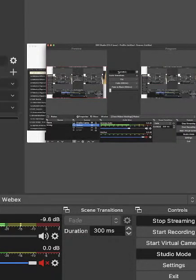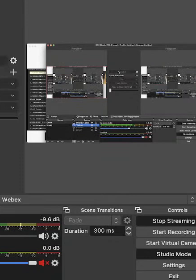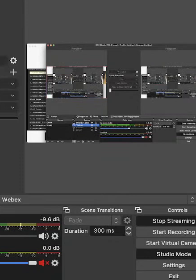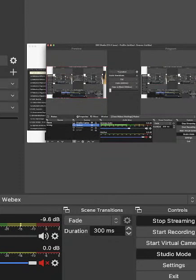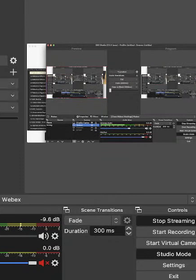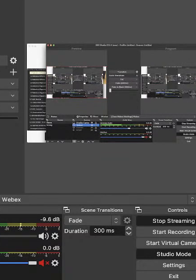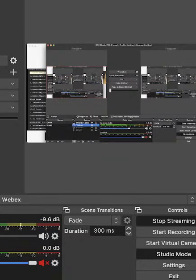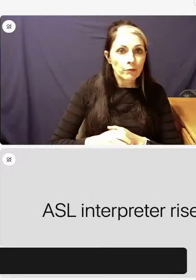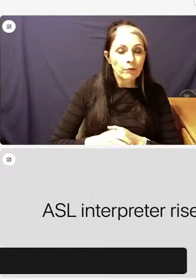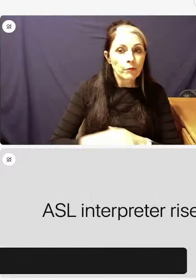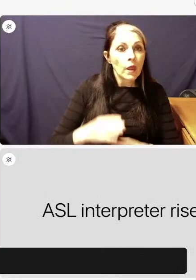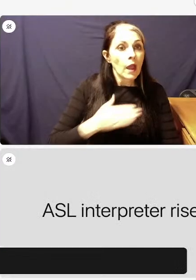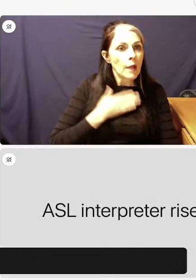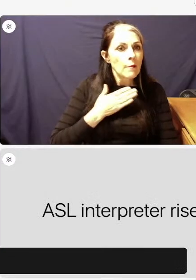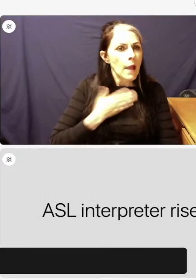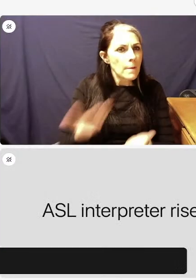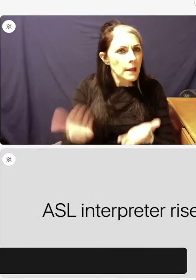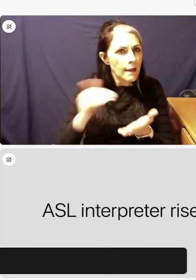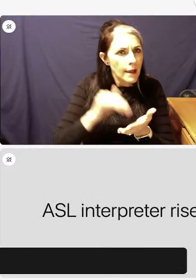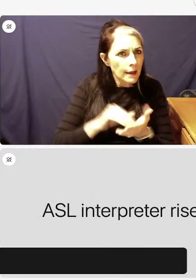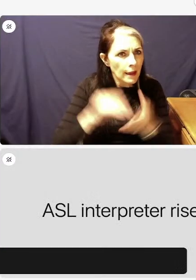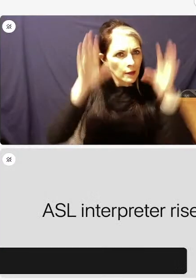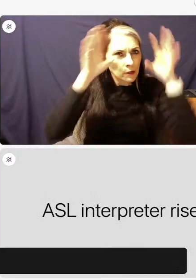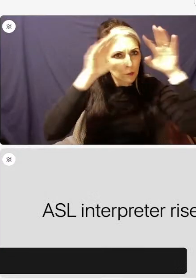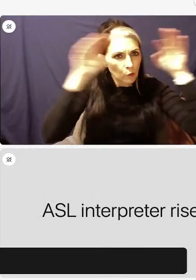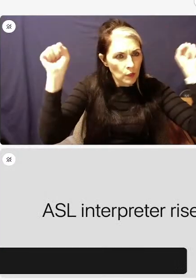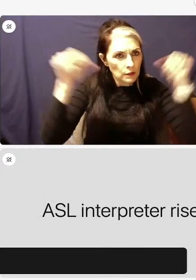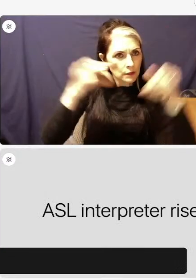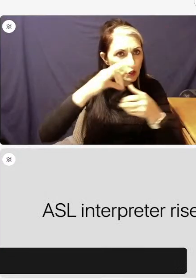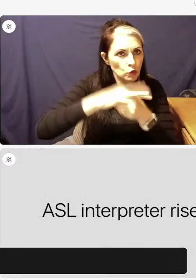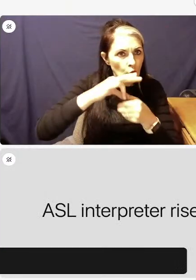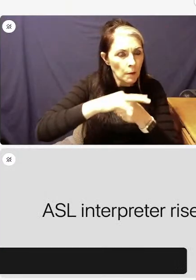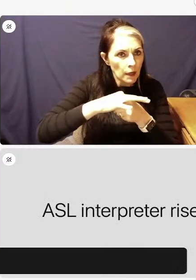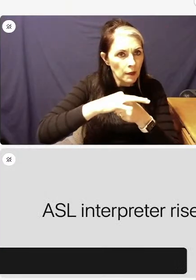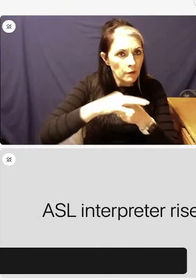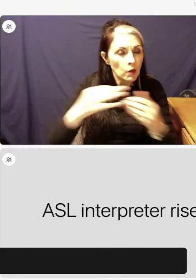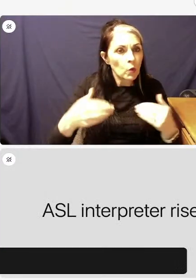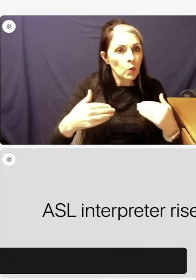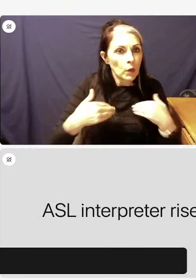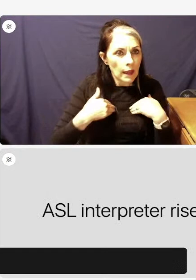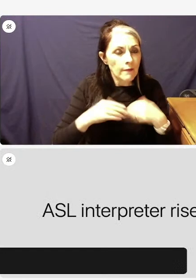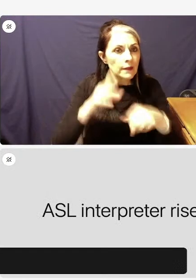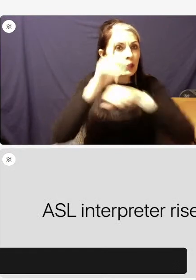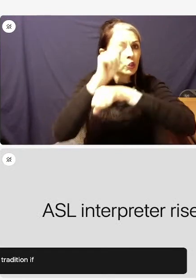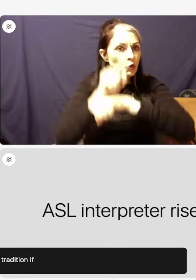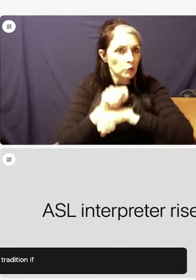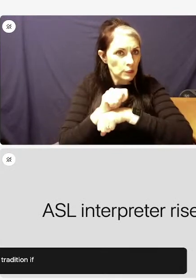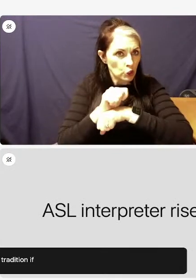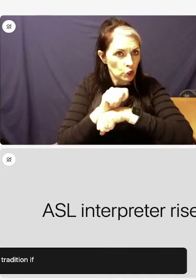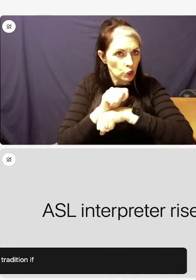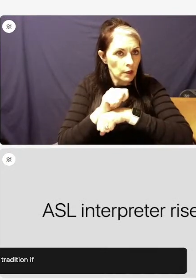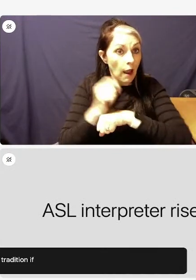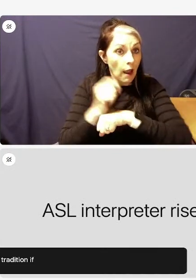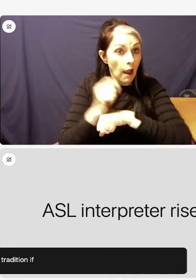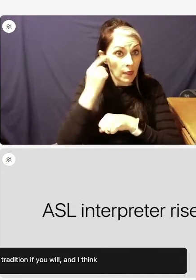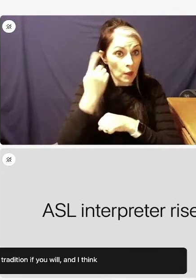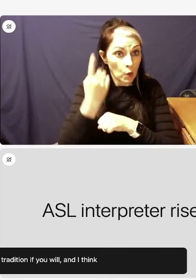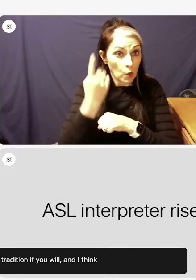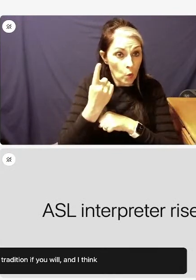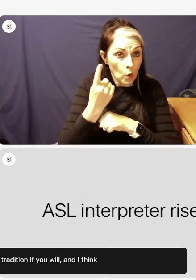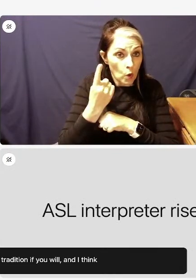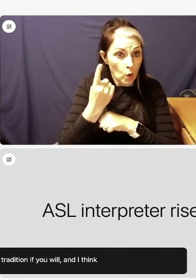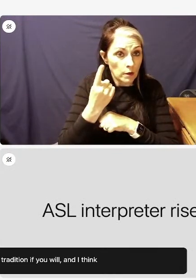i would be happy again as a board president to nominate the as we have as his tradition if you will um and i think one that holds